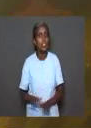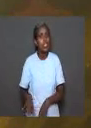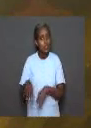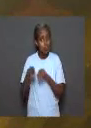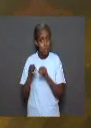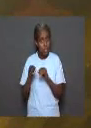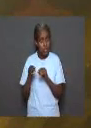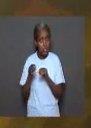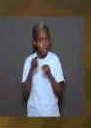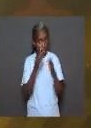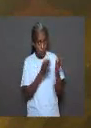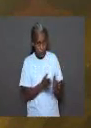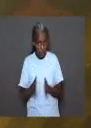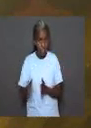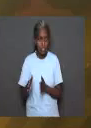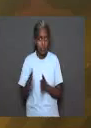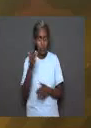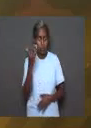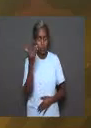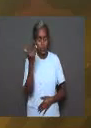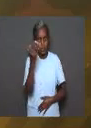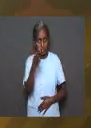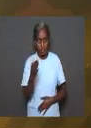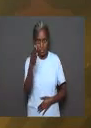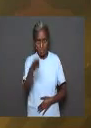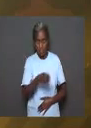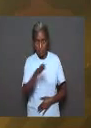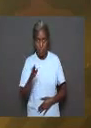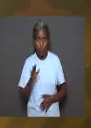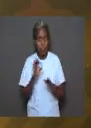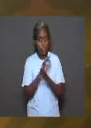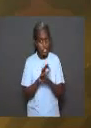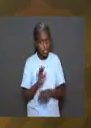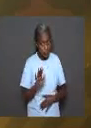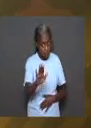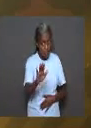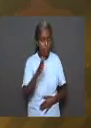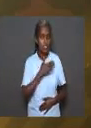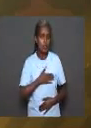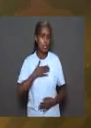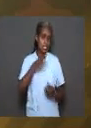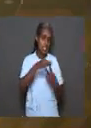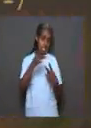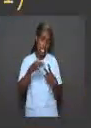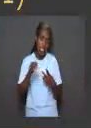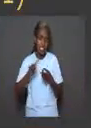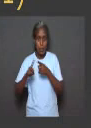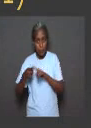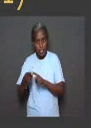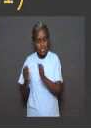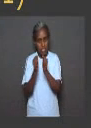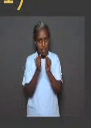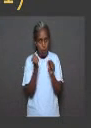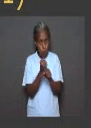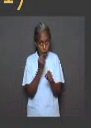Students, are you ready to graph a function yourselves? Please select a partner. Working